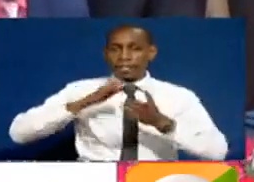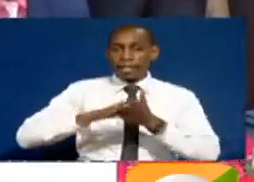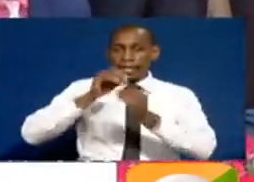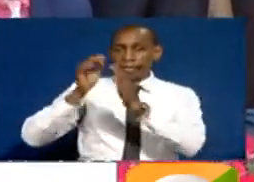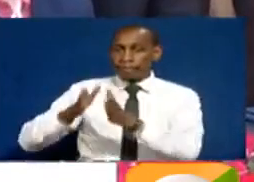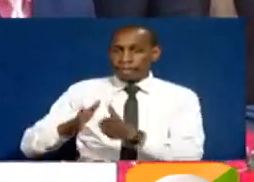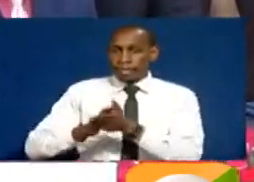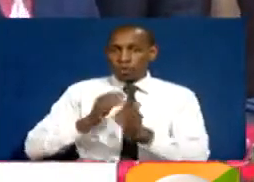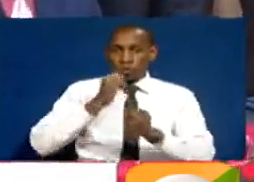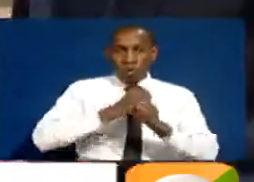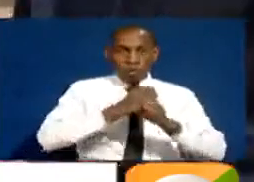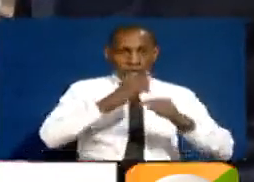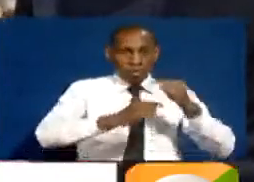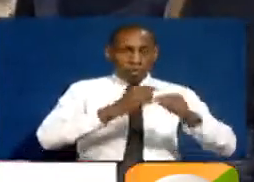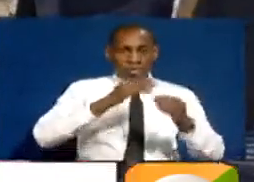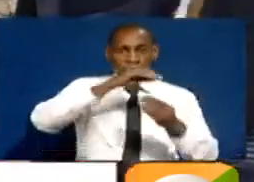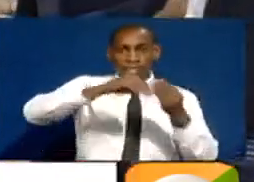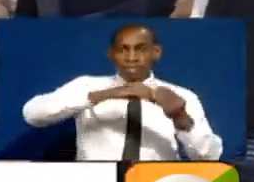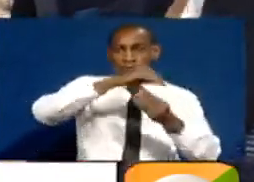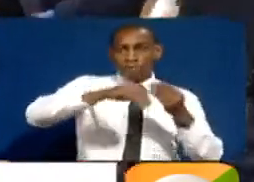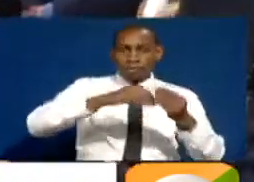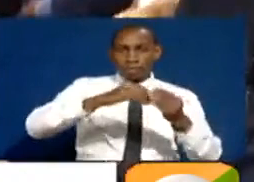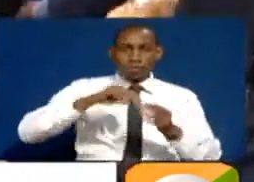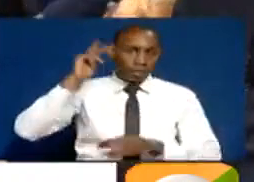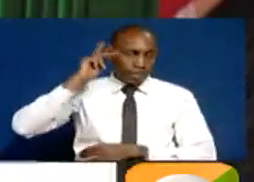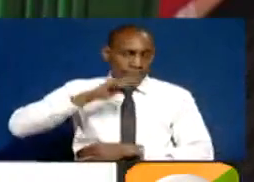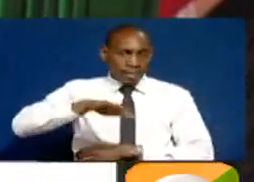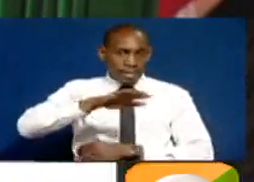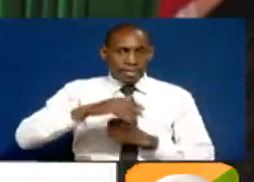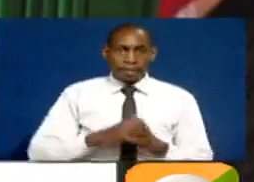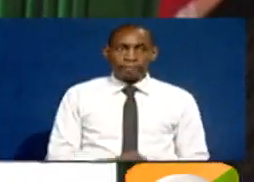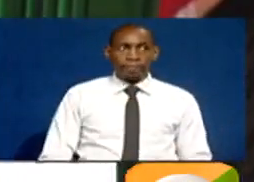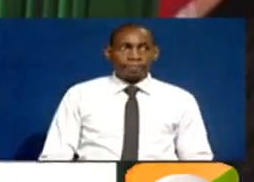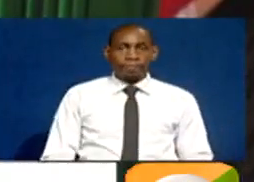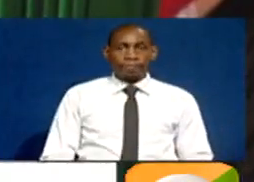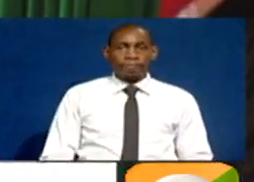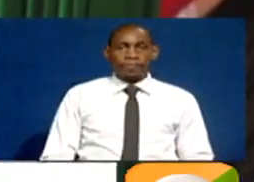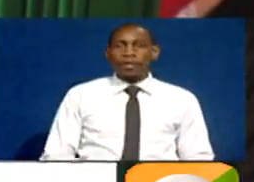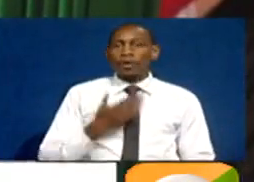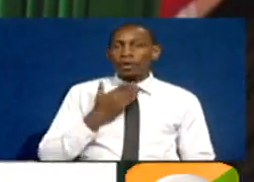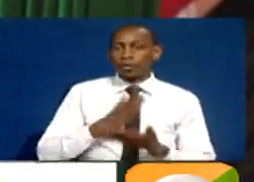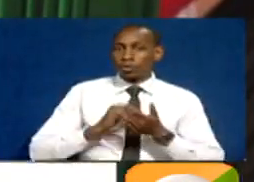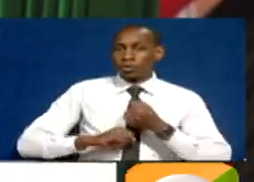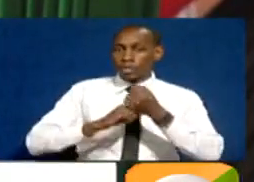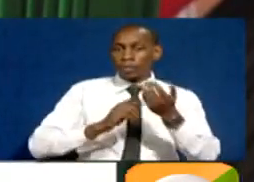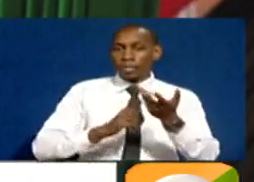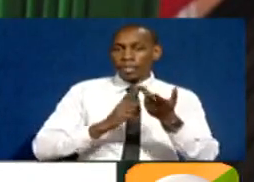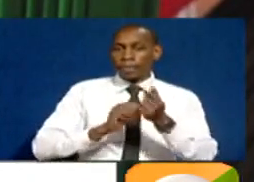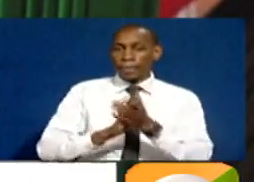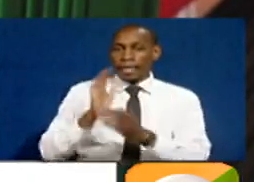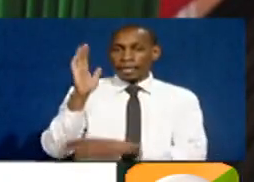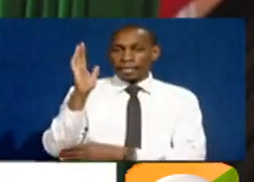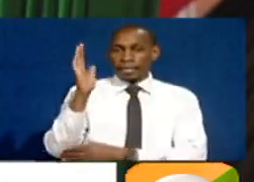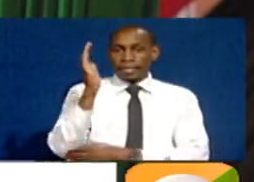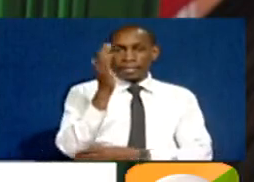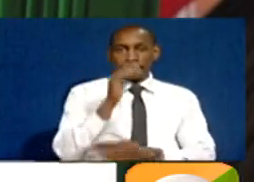investor to operationalize avocado production in the Kisii region. And we managed to actually boost the number of trees